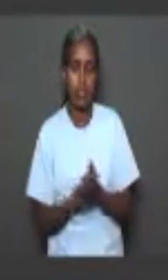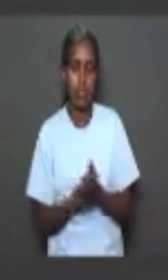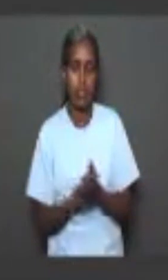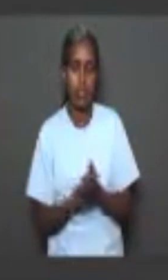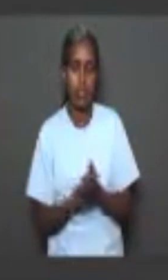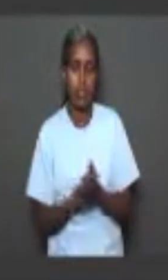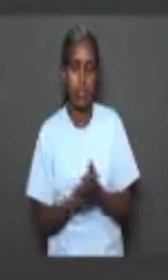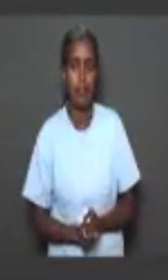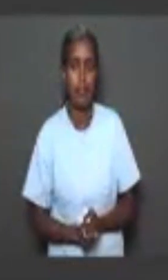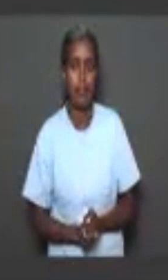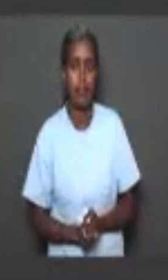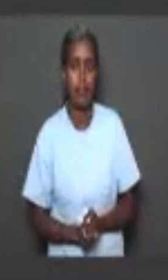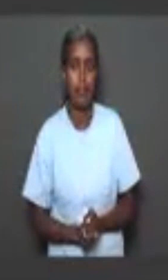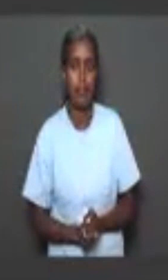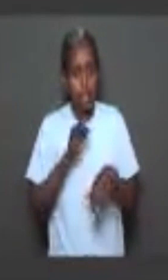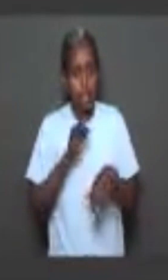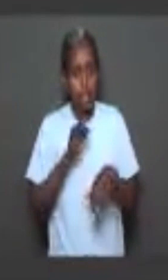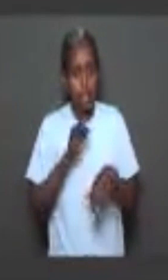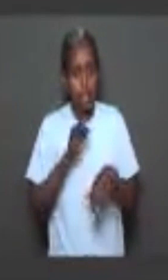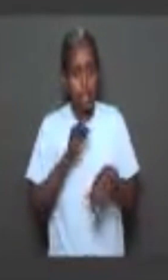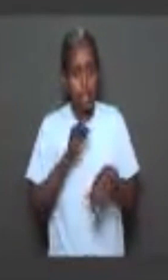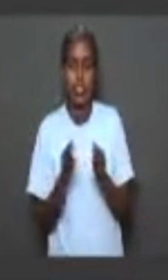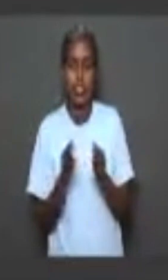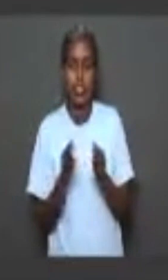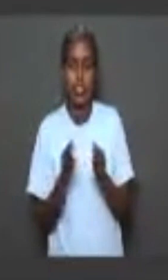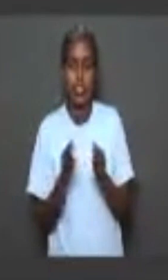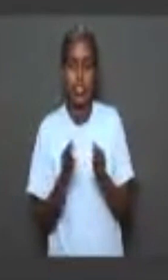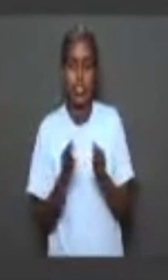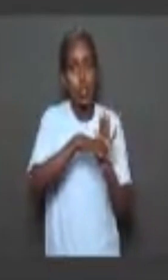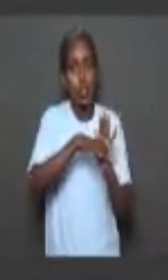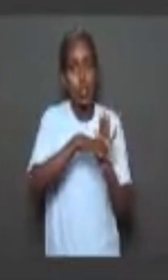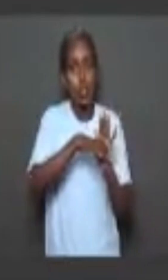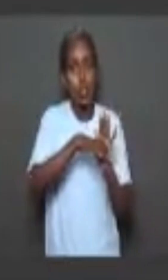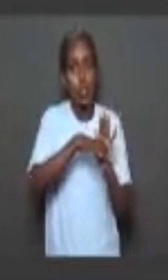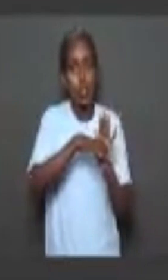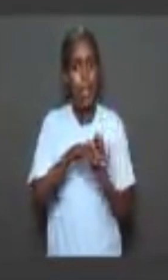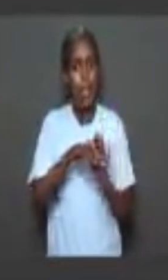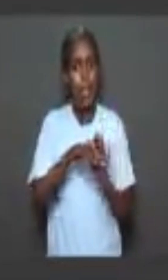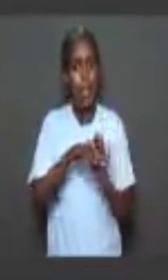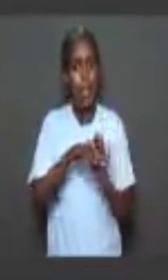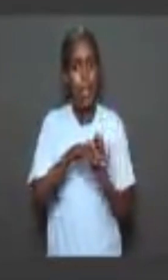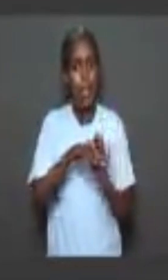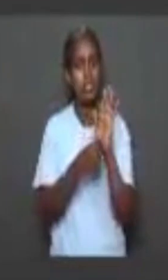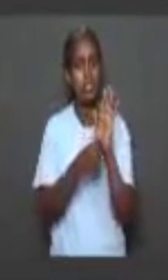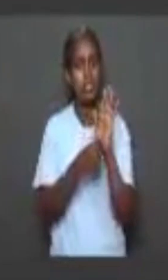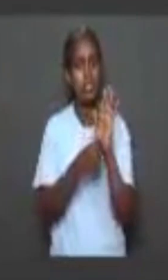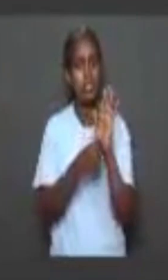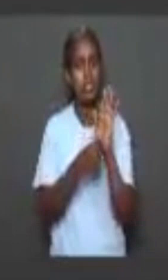An empty set is denoted by these symbols.